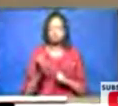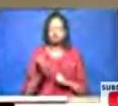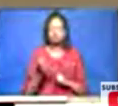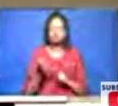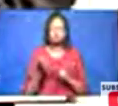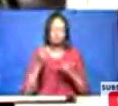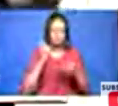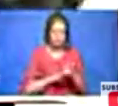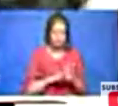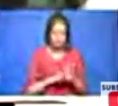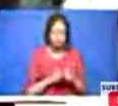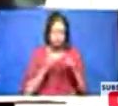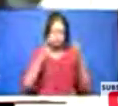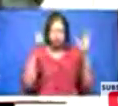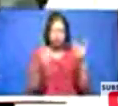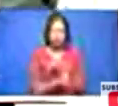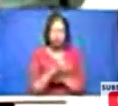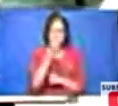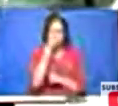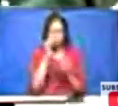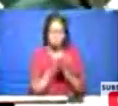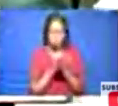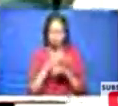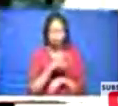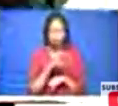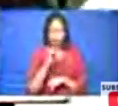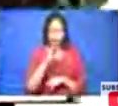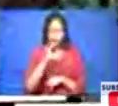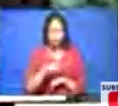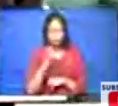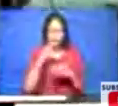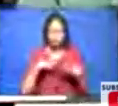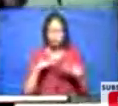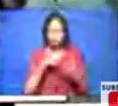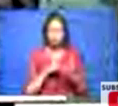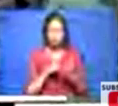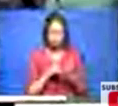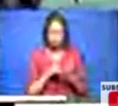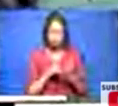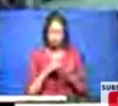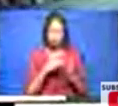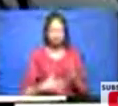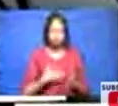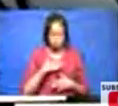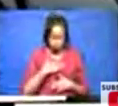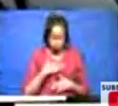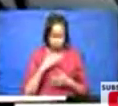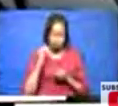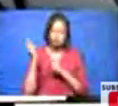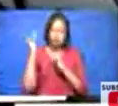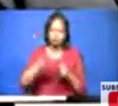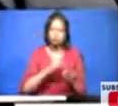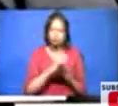ya utawala wa Rais William Ruto, huku zaidi ya Wakenya 20,000 wakiwemo wageni waheshimiwa wakitarajiwa kuhudhuria sherehe hiyo. Our